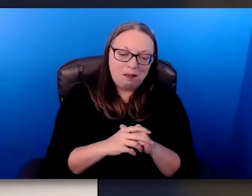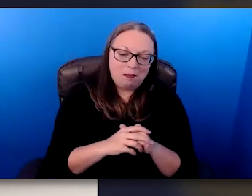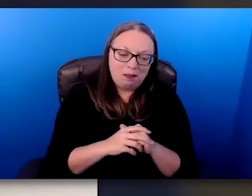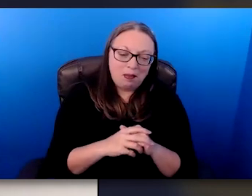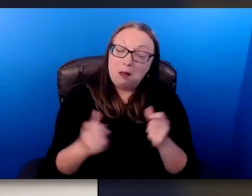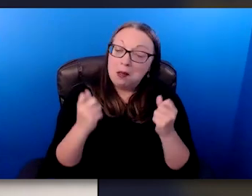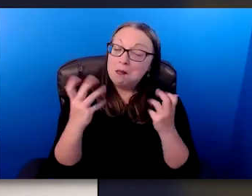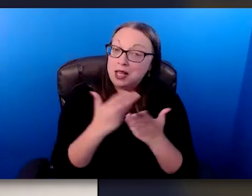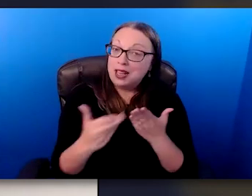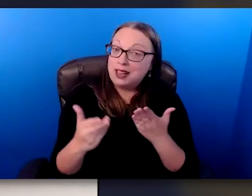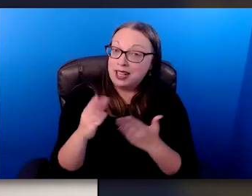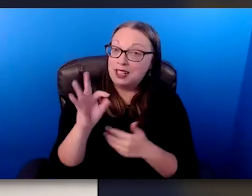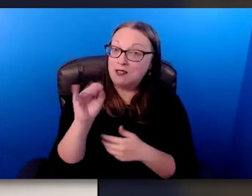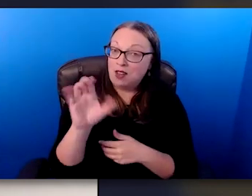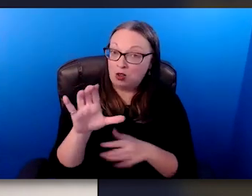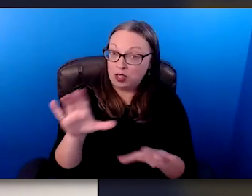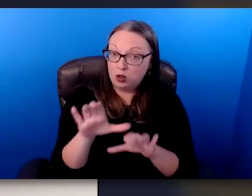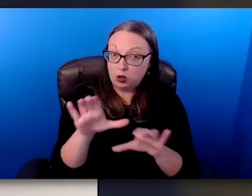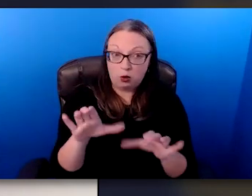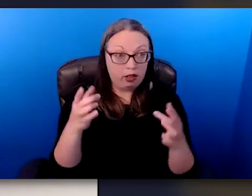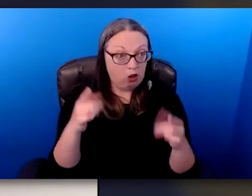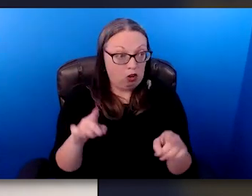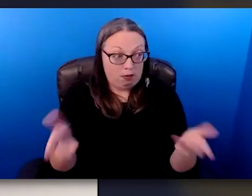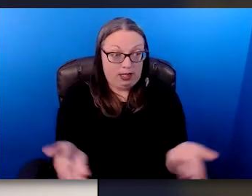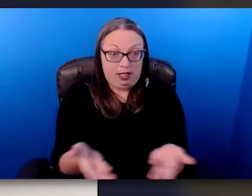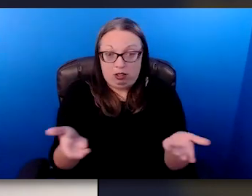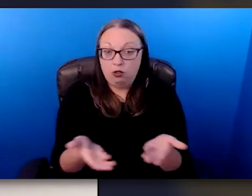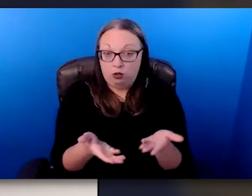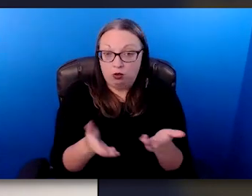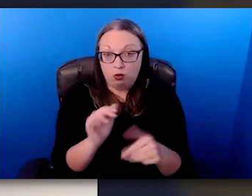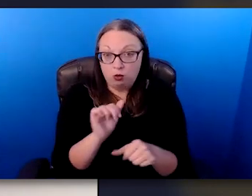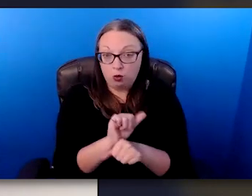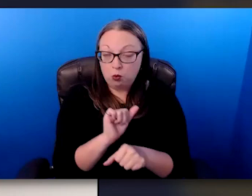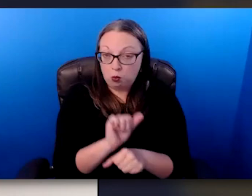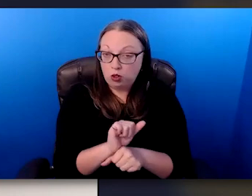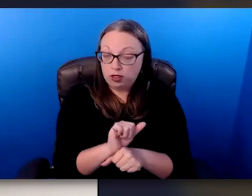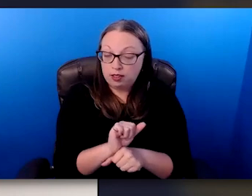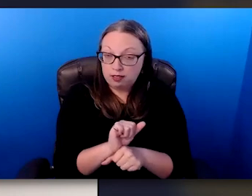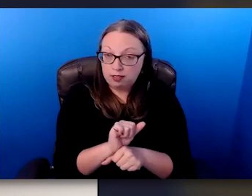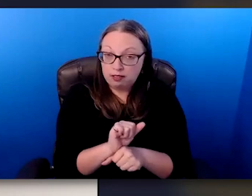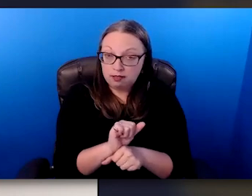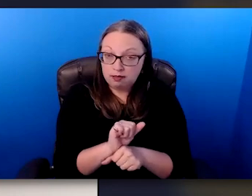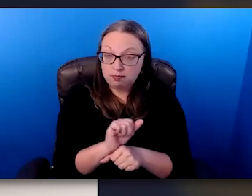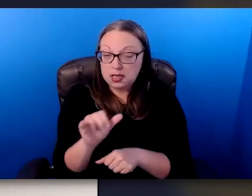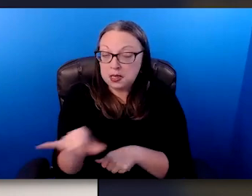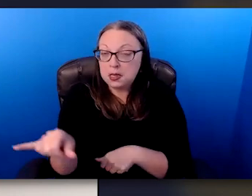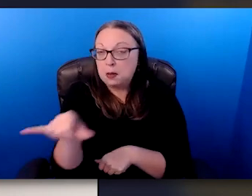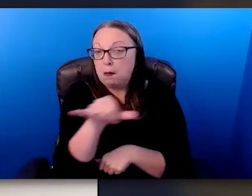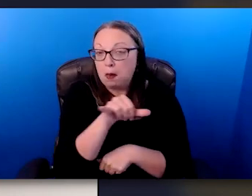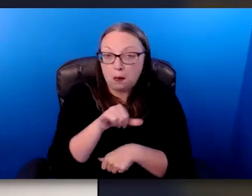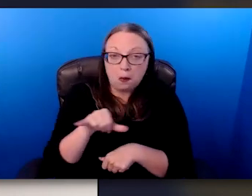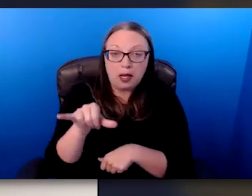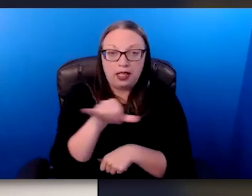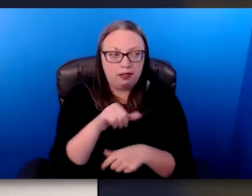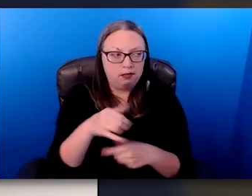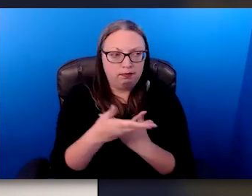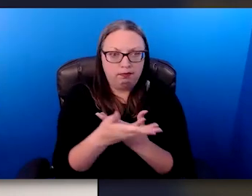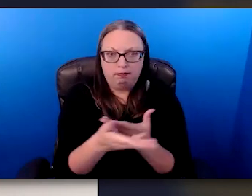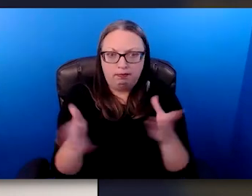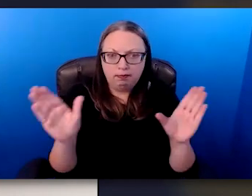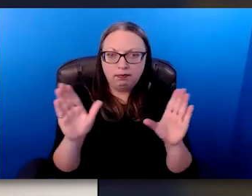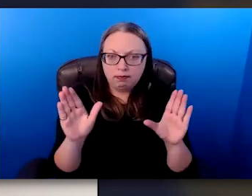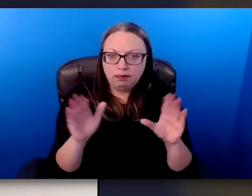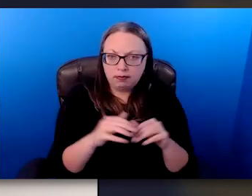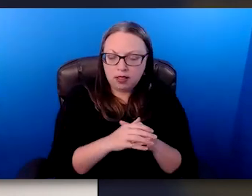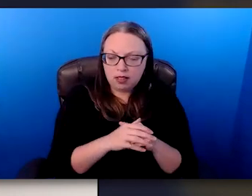are doing at our institutions are happening here. I think faculty are actually working in quite similar ways across the sector.